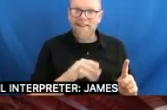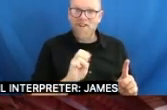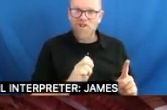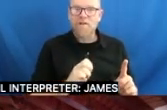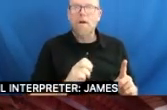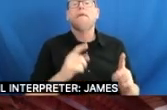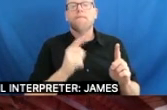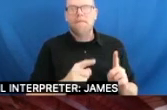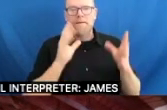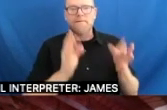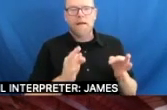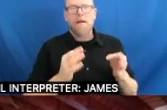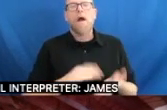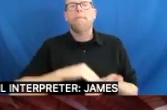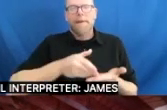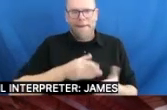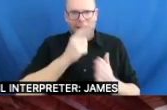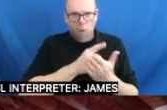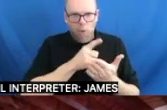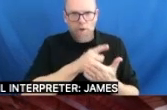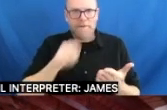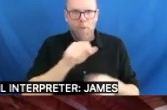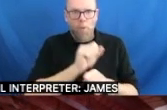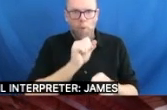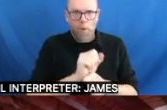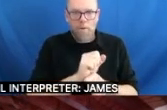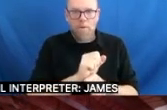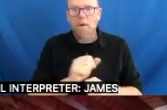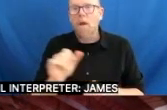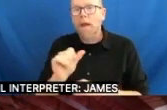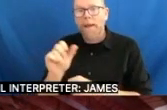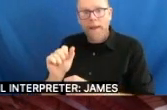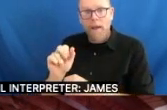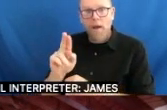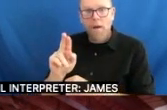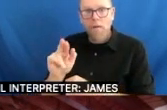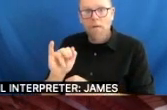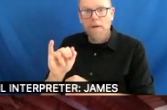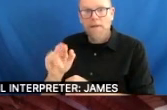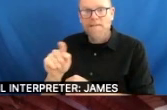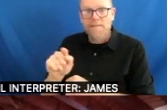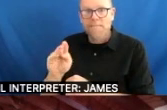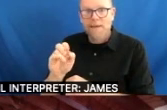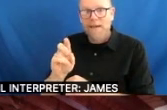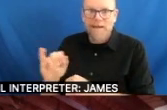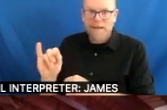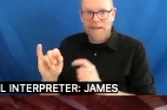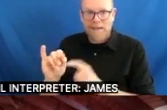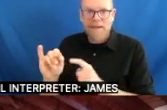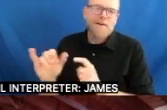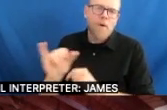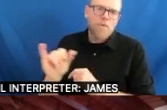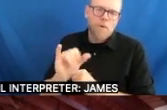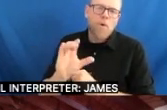hours. So, in some cooperatives, like the Arizmendi Association, patronage can also be measured by